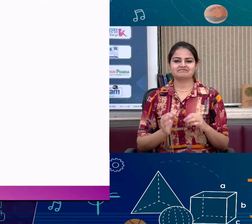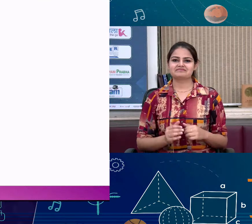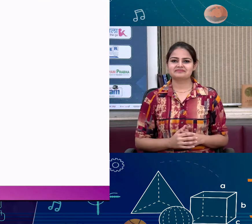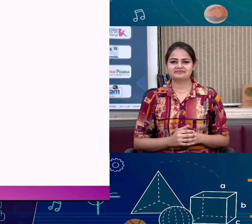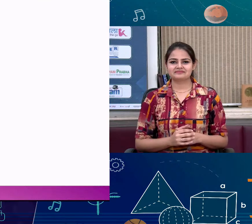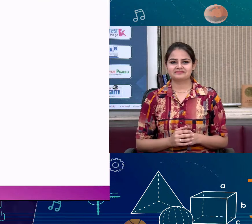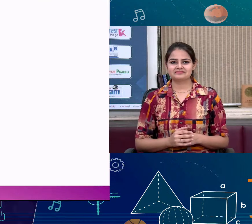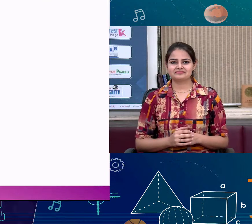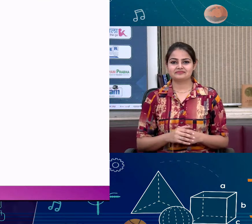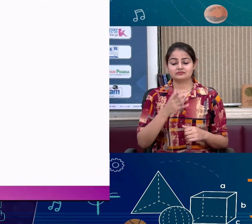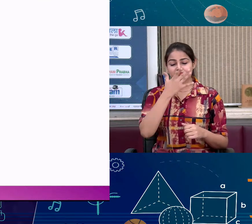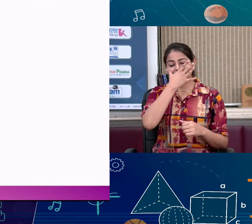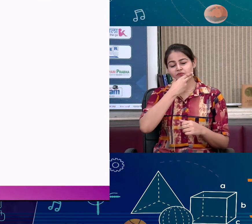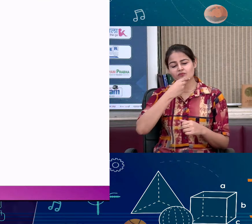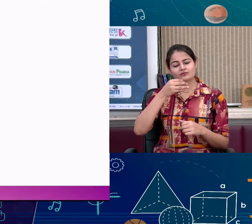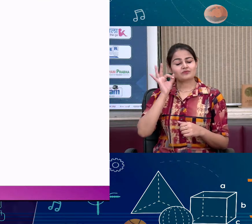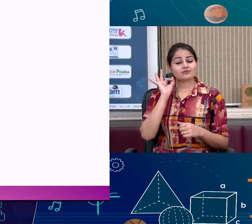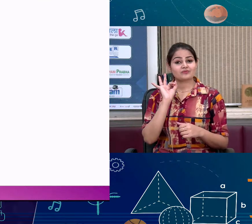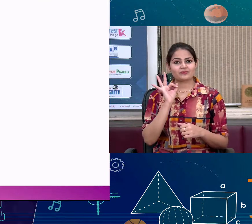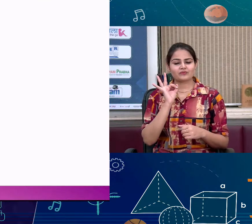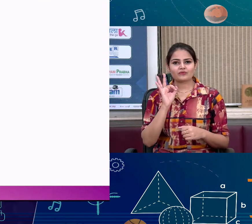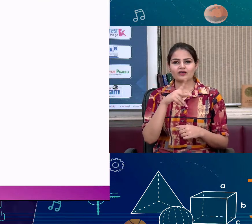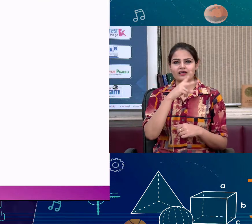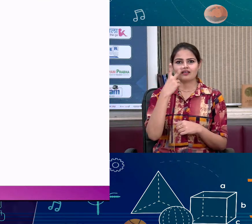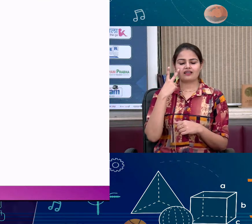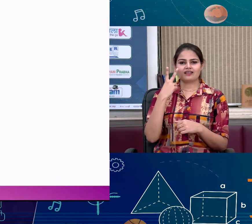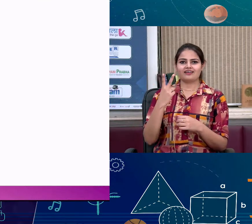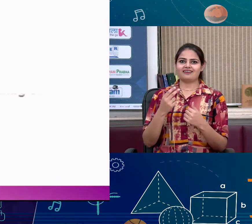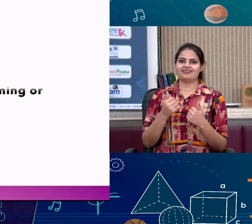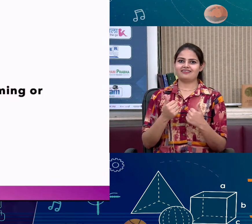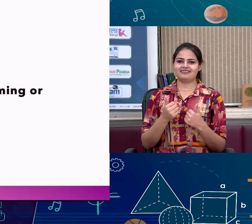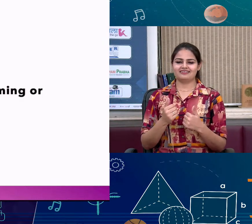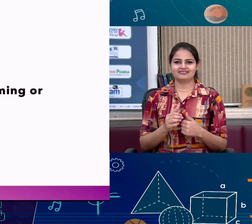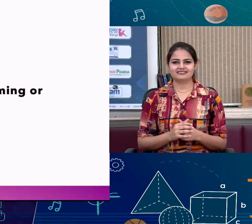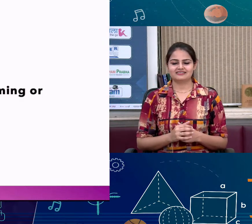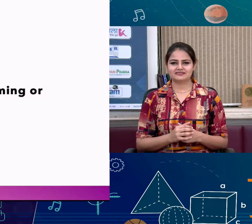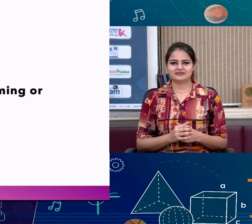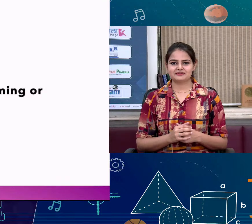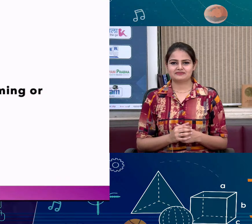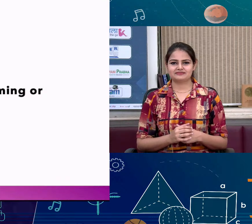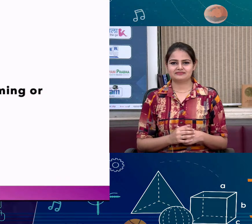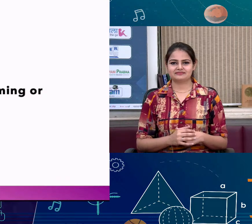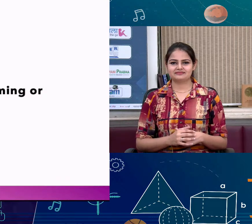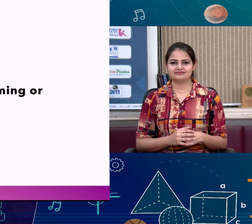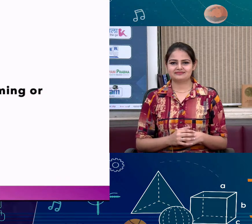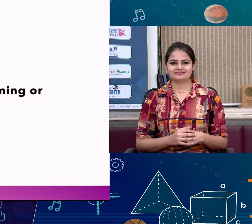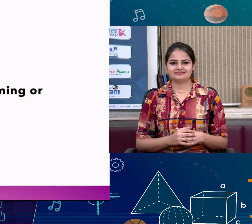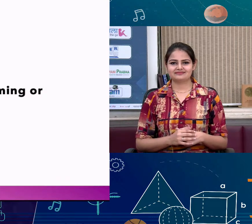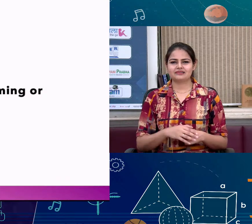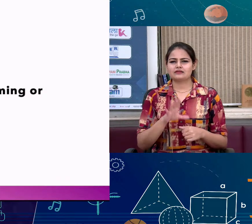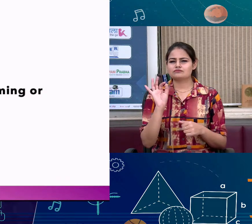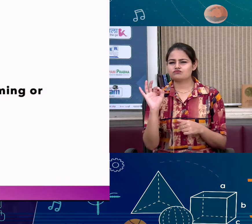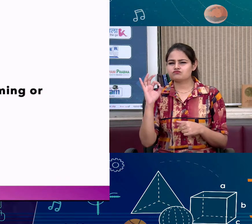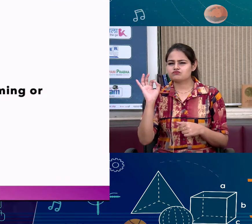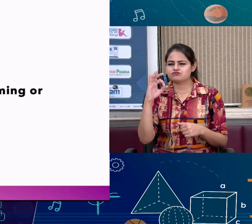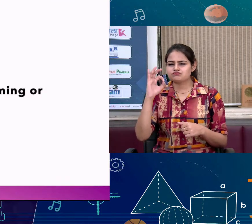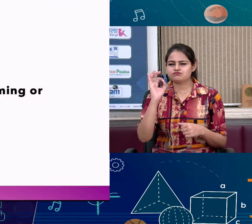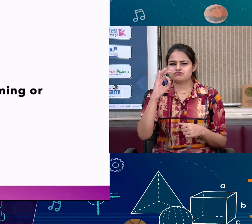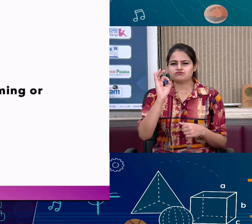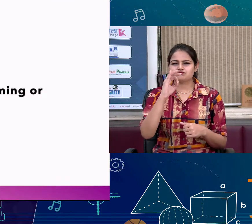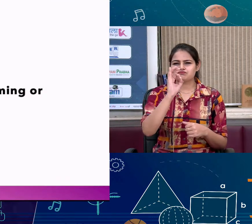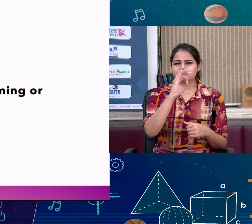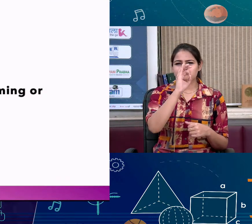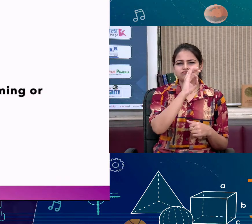lovely, very beautiful or attractive. Buzzing,